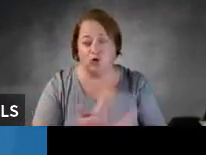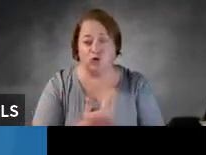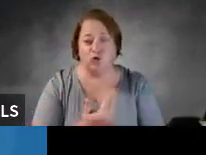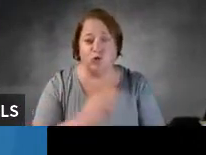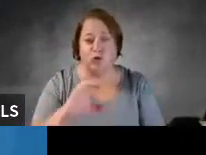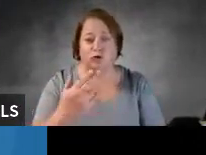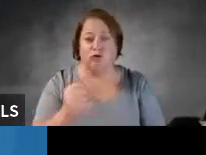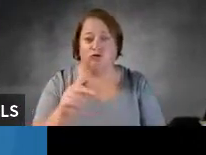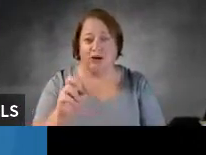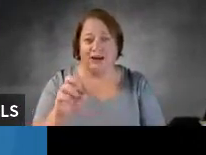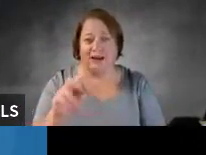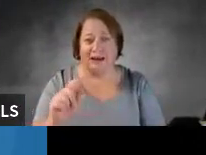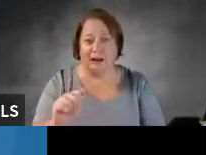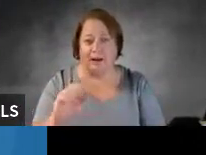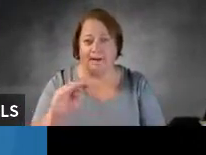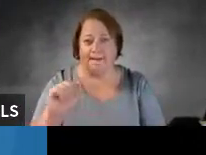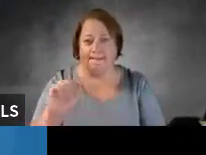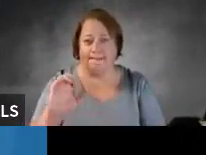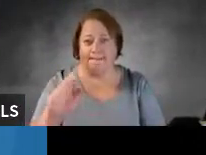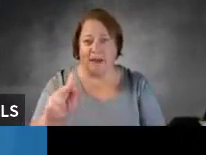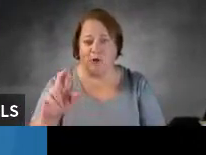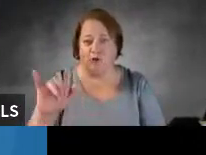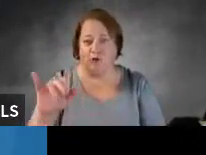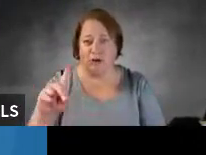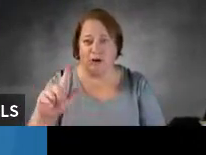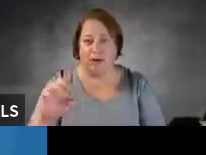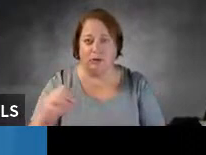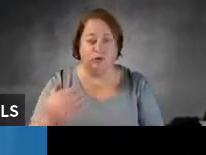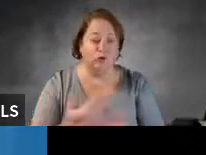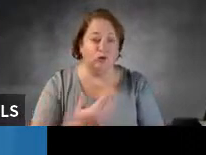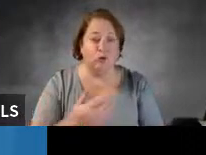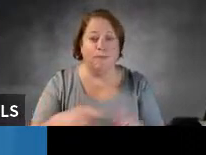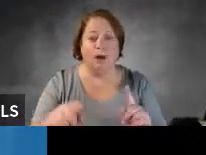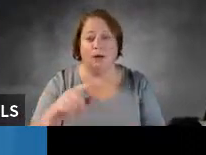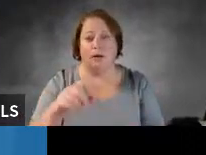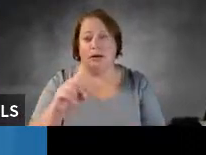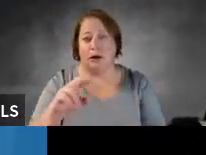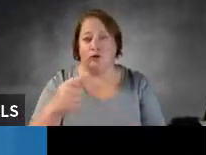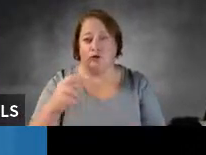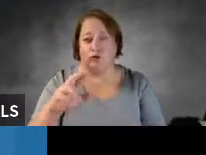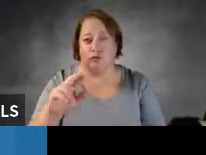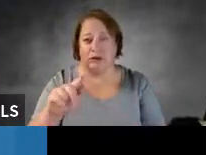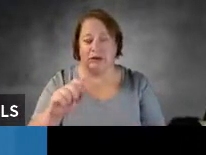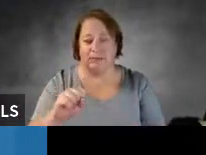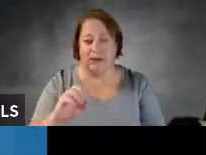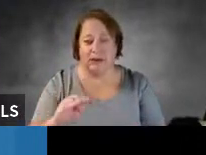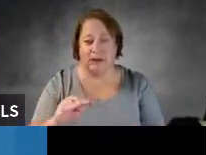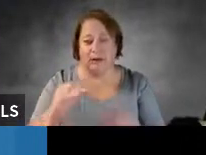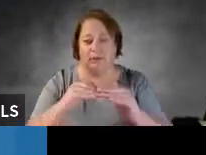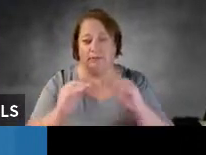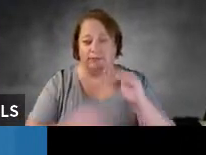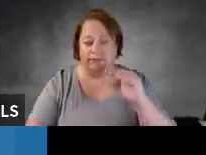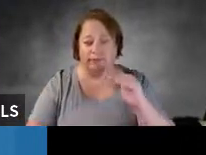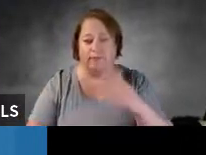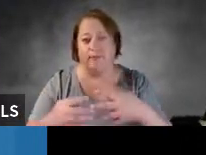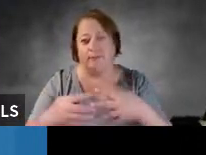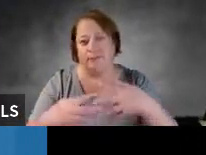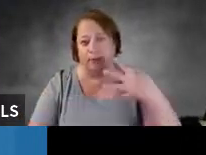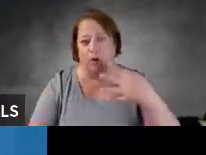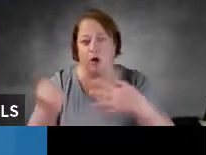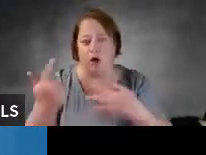Mack-Riddle is new to our district. However, Dr. Grigsby, Alan Wheat, Kevin Andert, and Wendy Pendergrass were all part of the